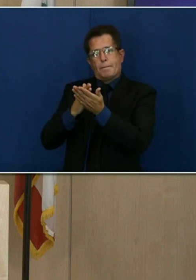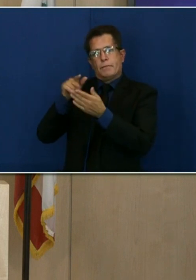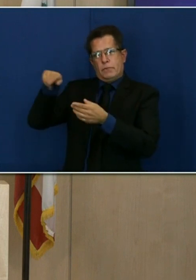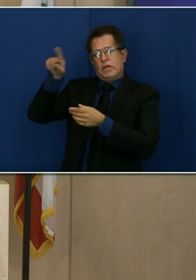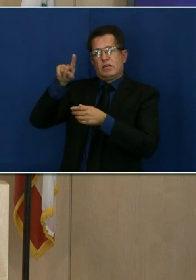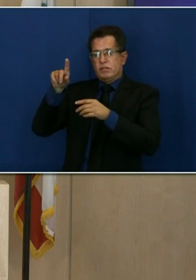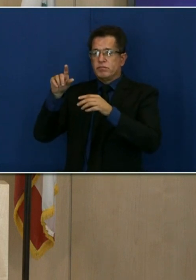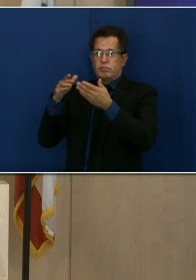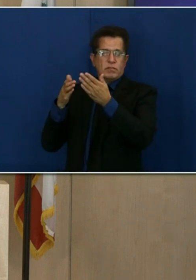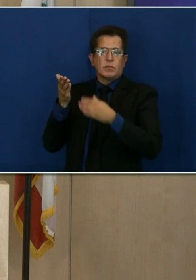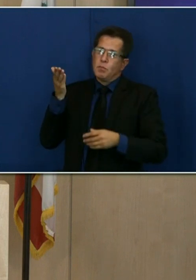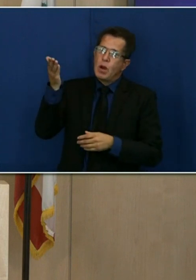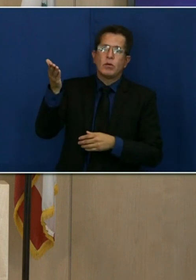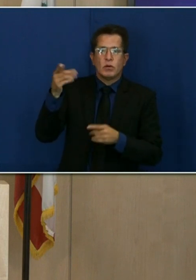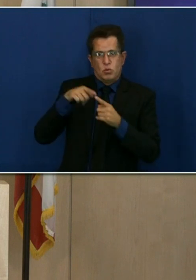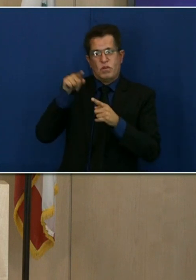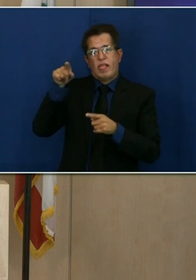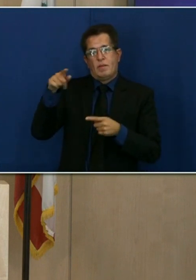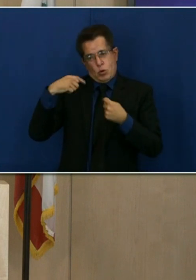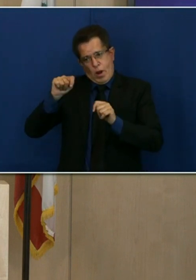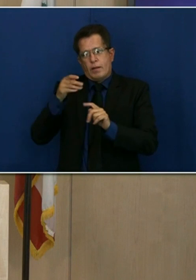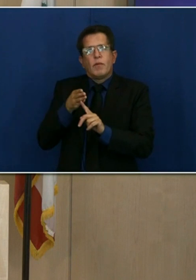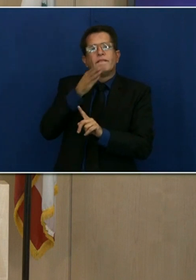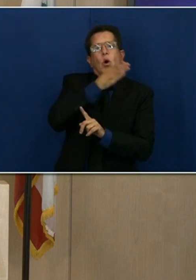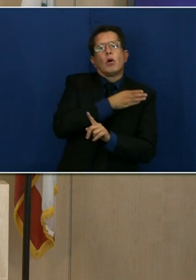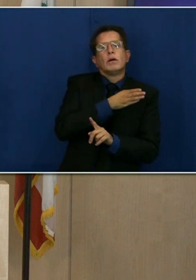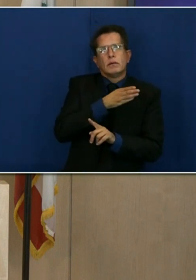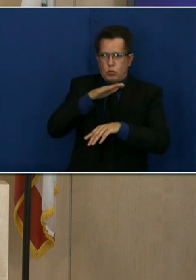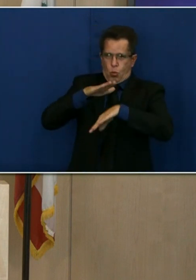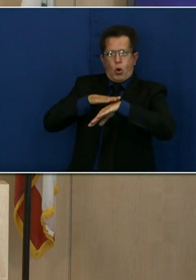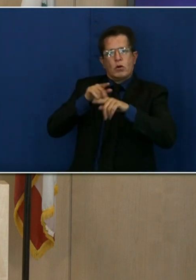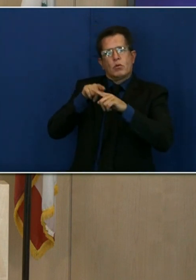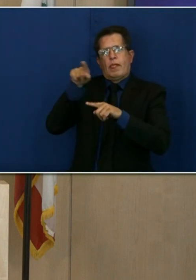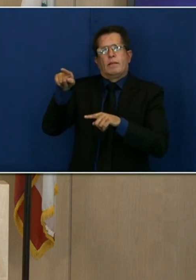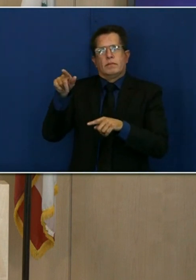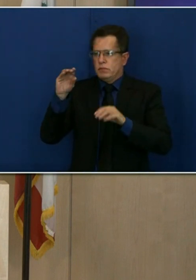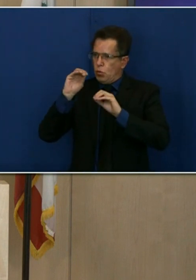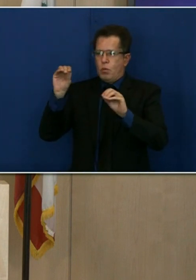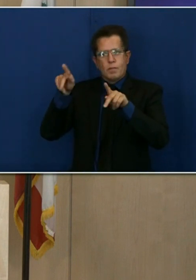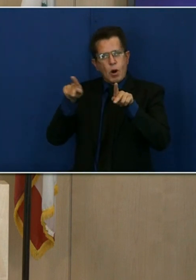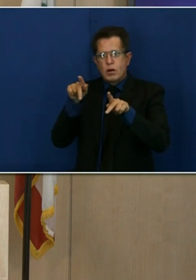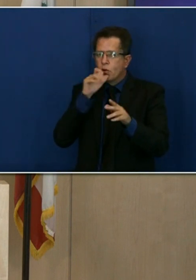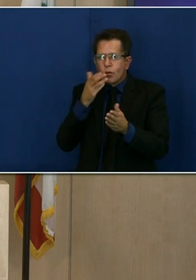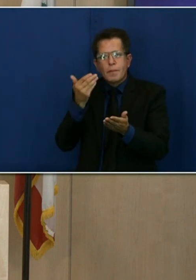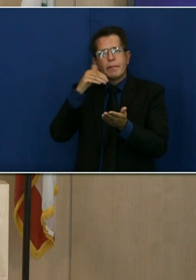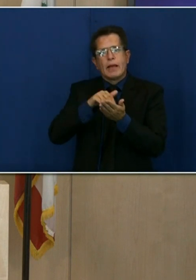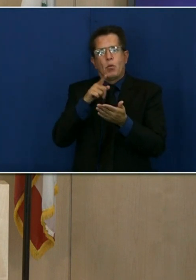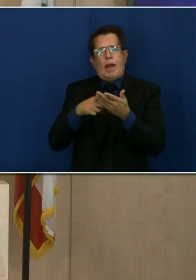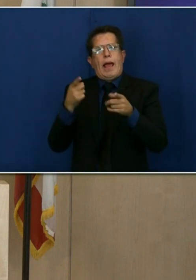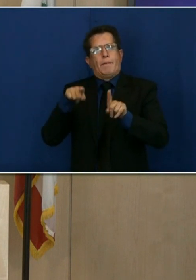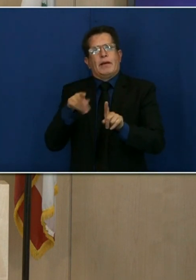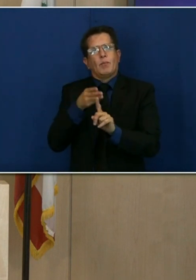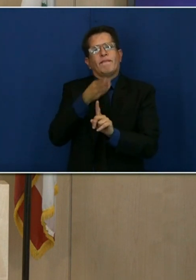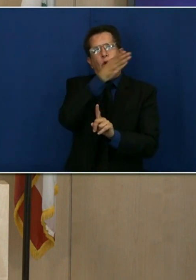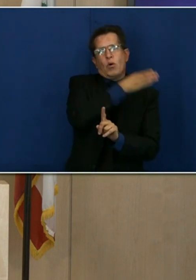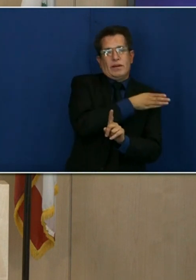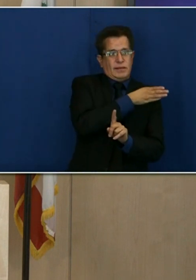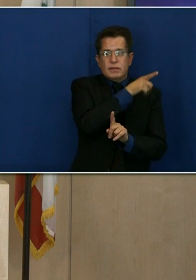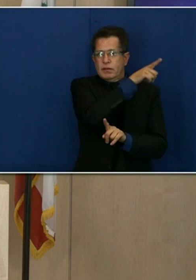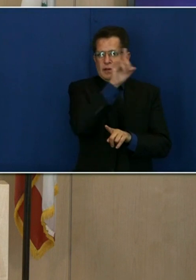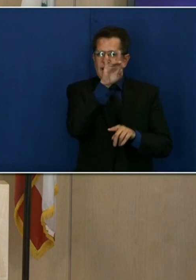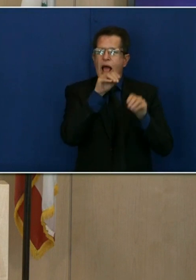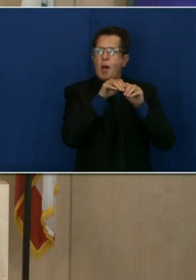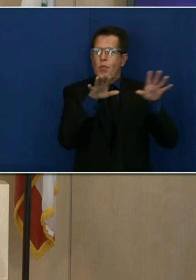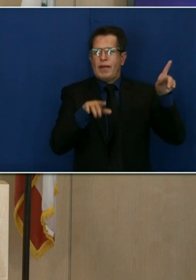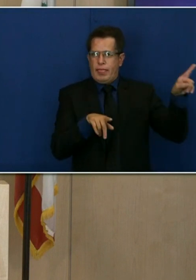entities to try to get ahead of this and prevent these type of gatherings taking place and not have a repeat of what we had previously in the way of an